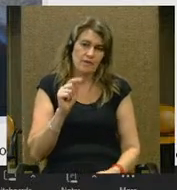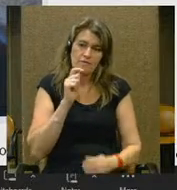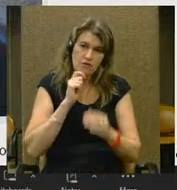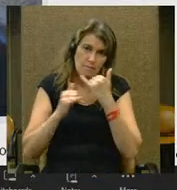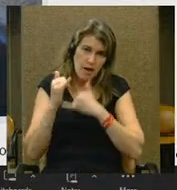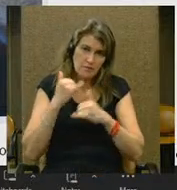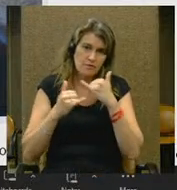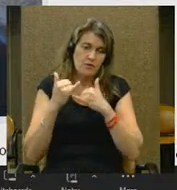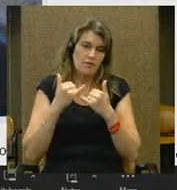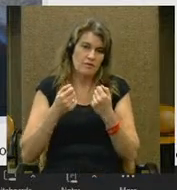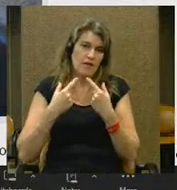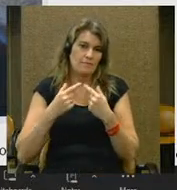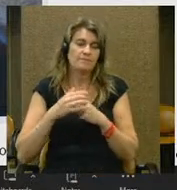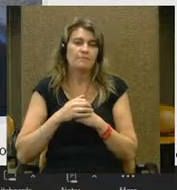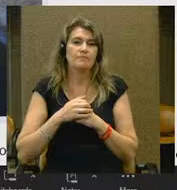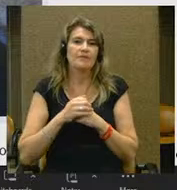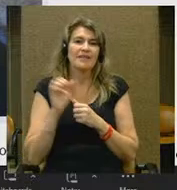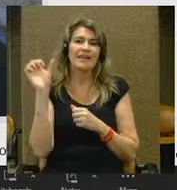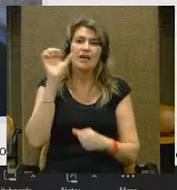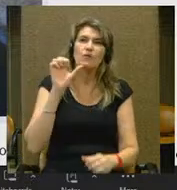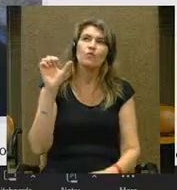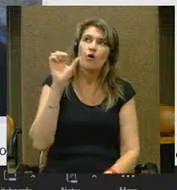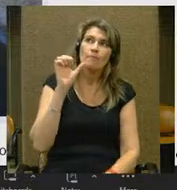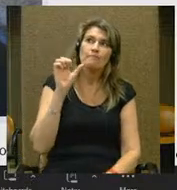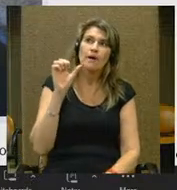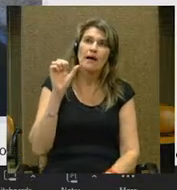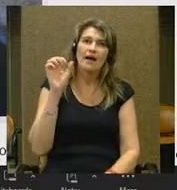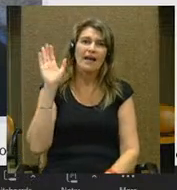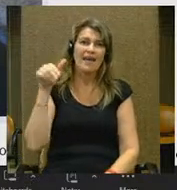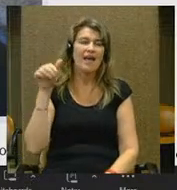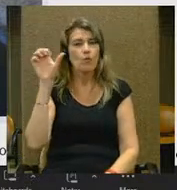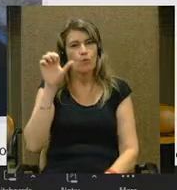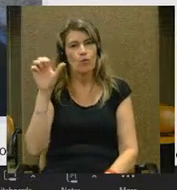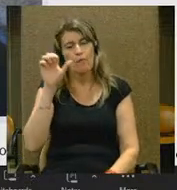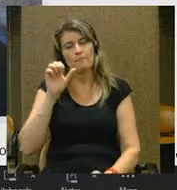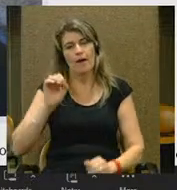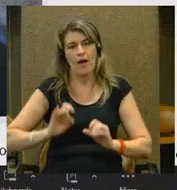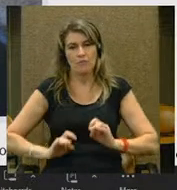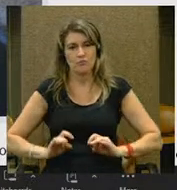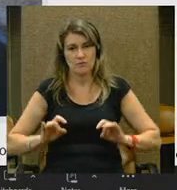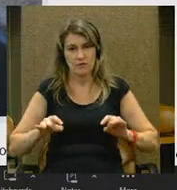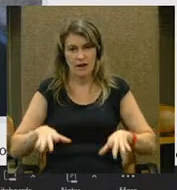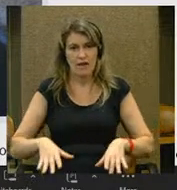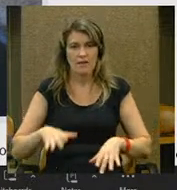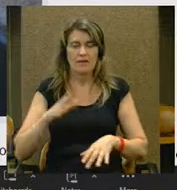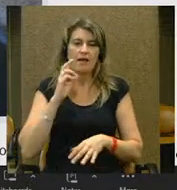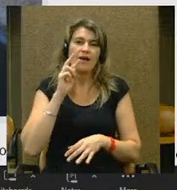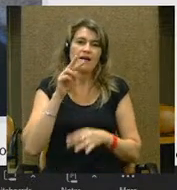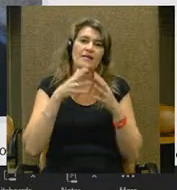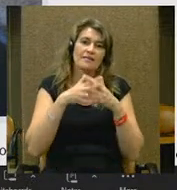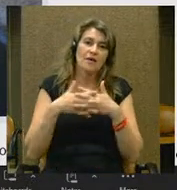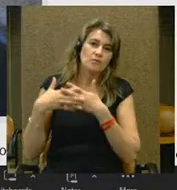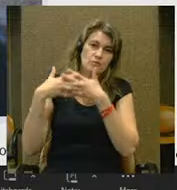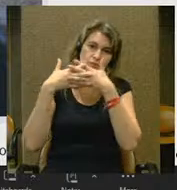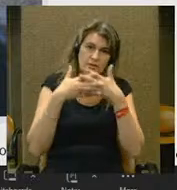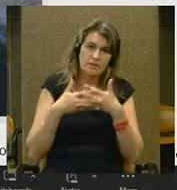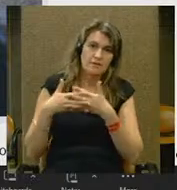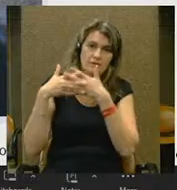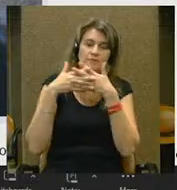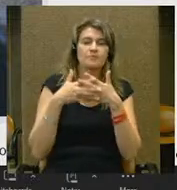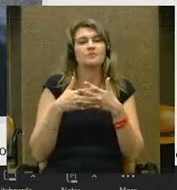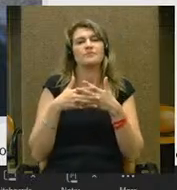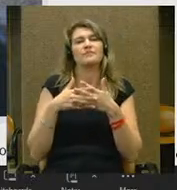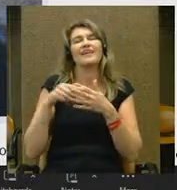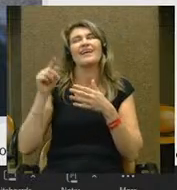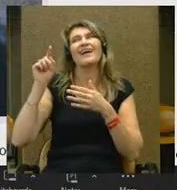Europe and Australia, or parts of Europe and Australia are the leaders in this. The United States has been very slow to adopt this, unfortunately. And I